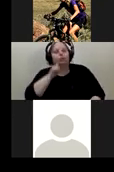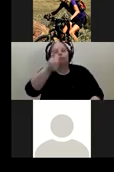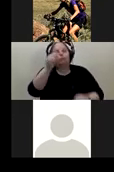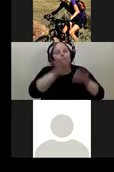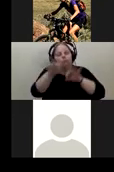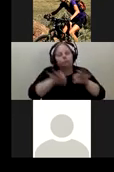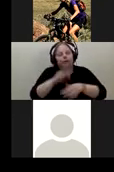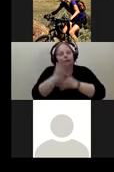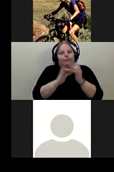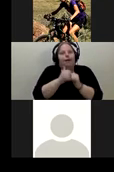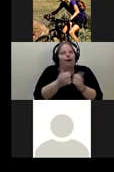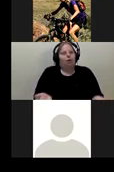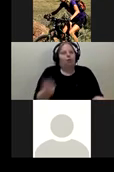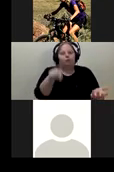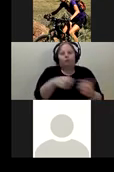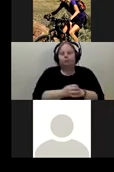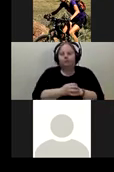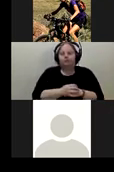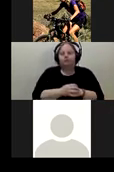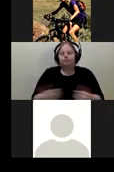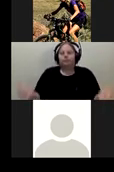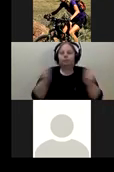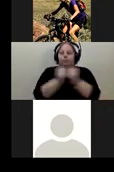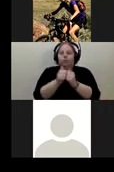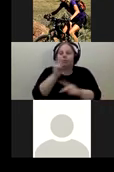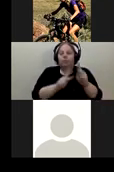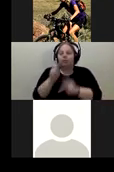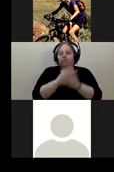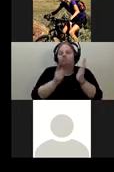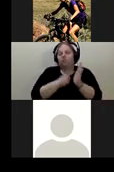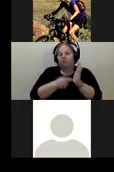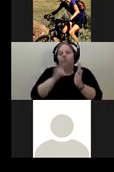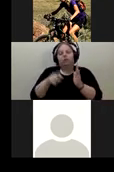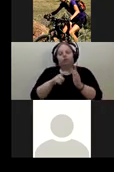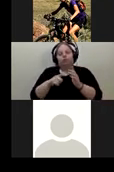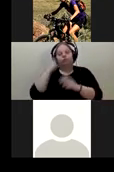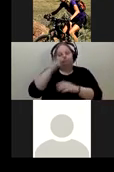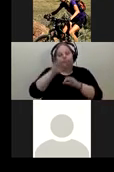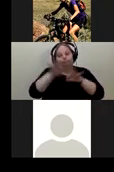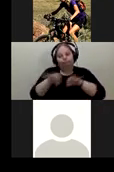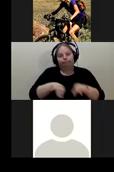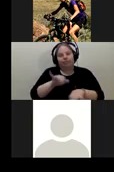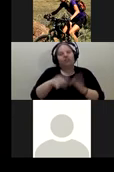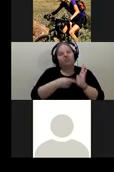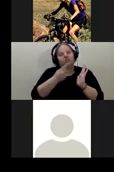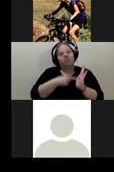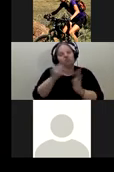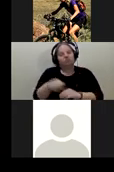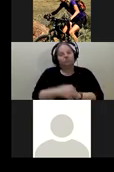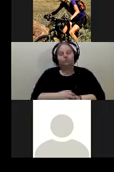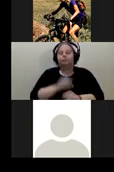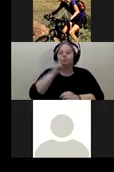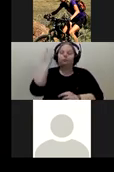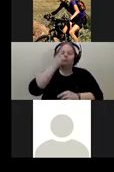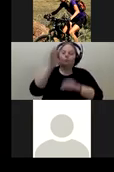somehow. Being with certain people, sometimes you had to rationalize that, right? So rationalizations are